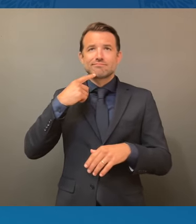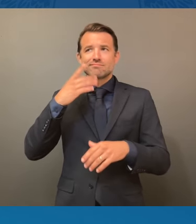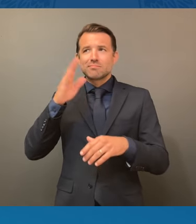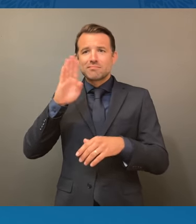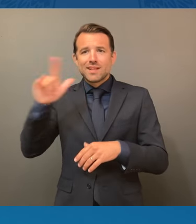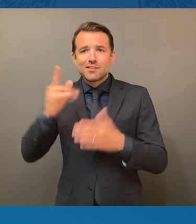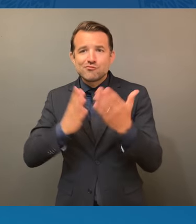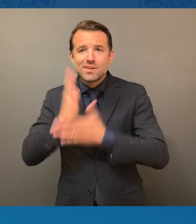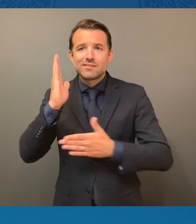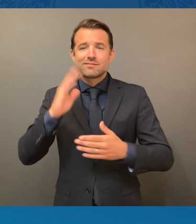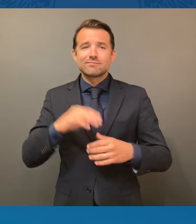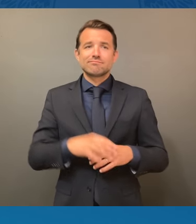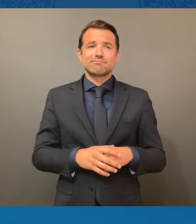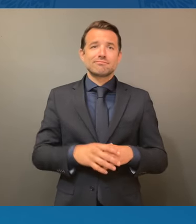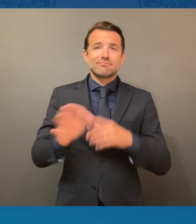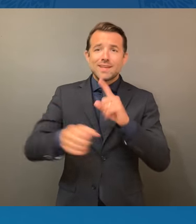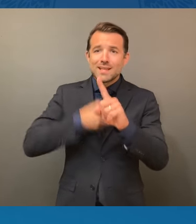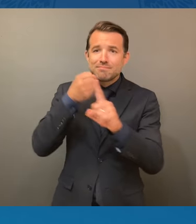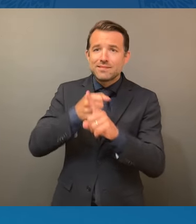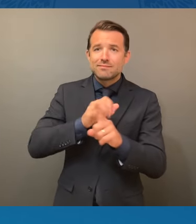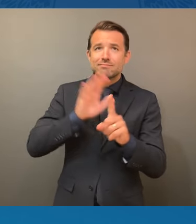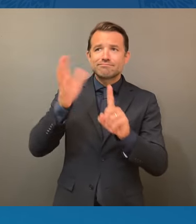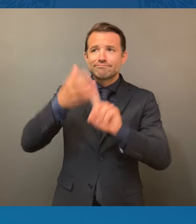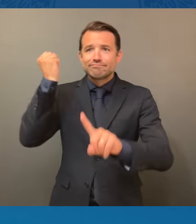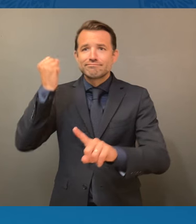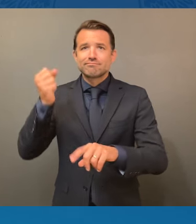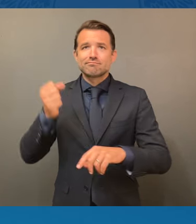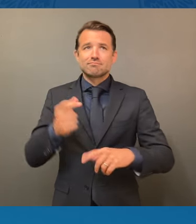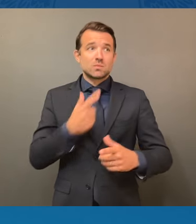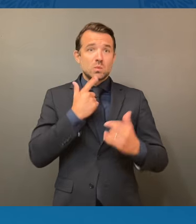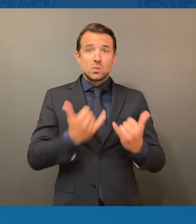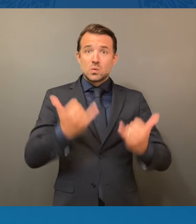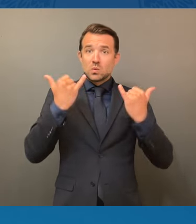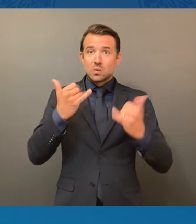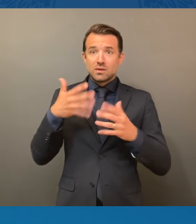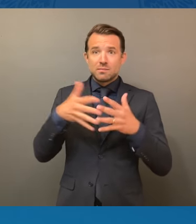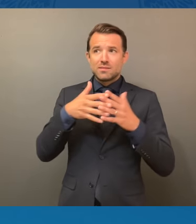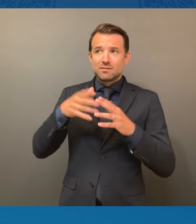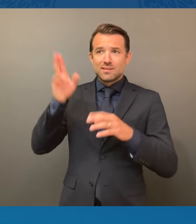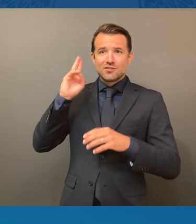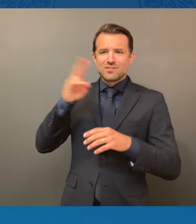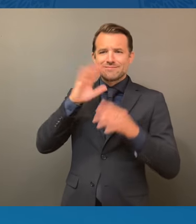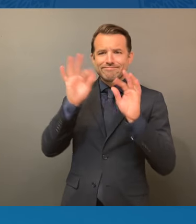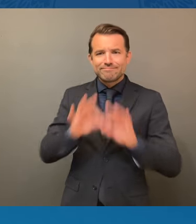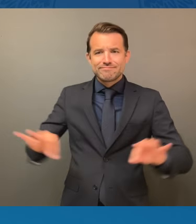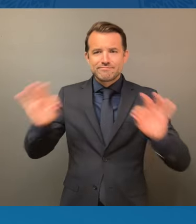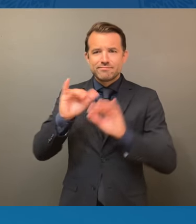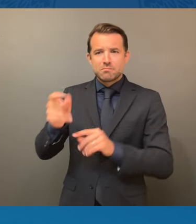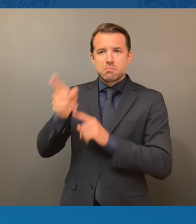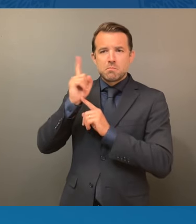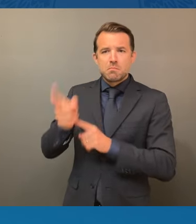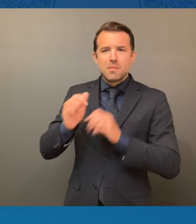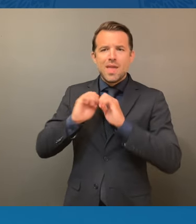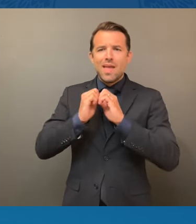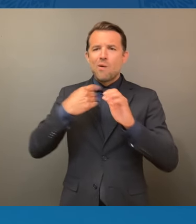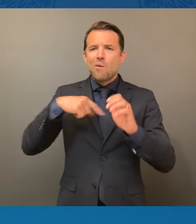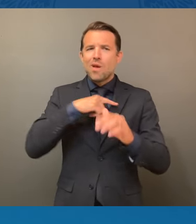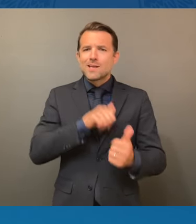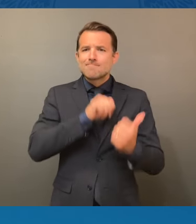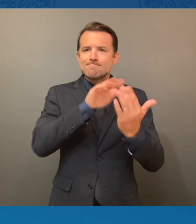we're at a critical point in our nation's history. How we take action or fail to do so will determine